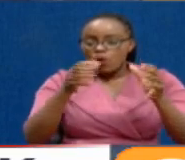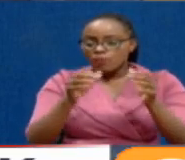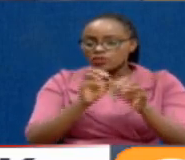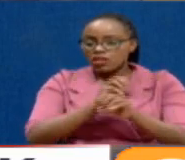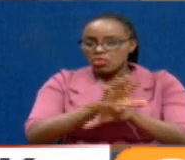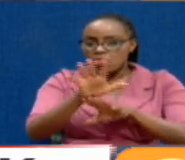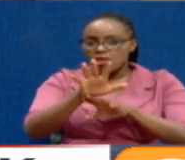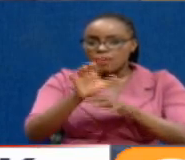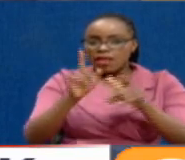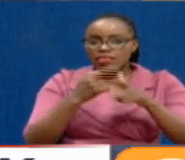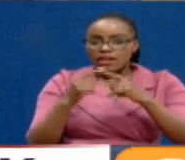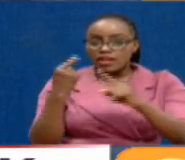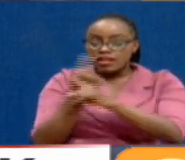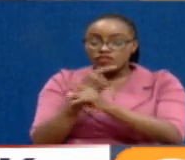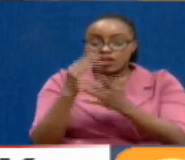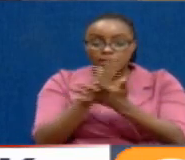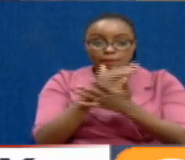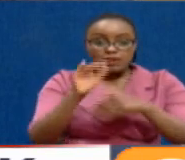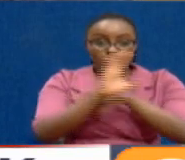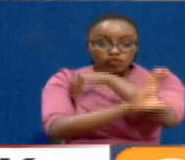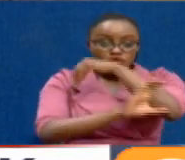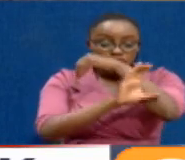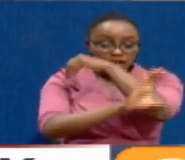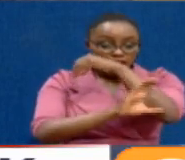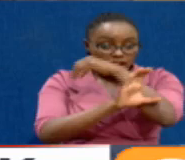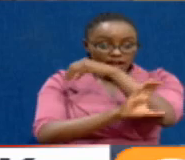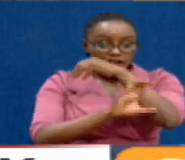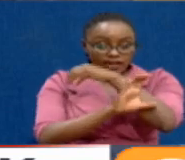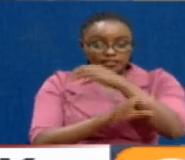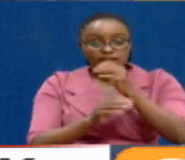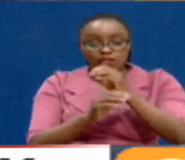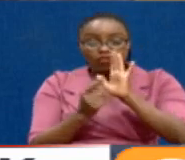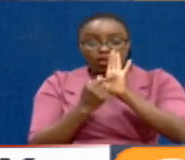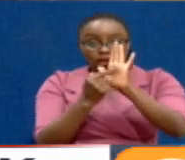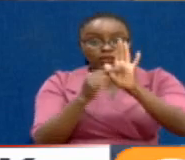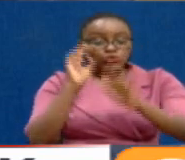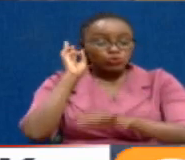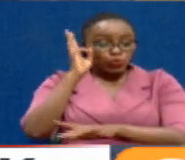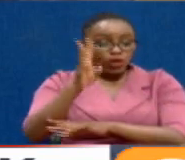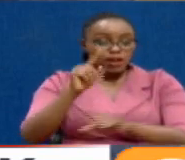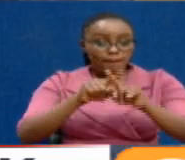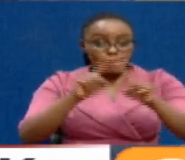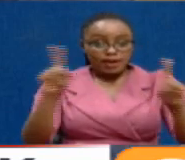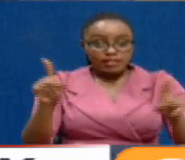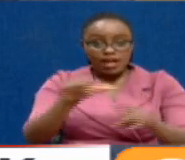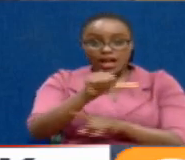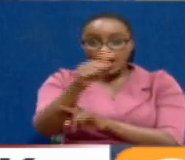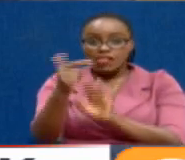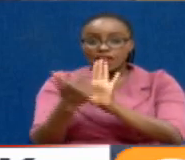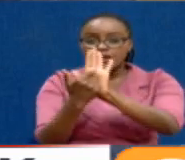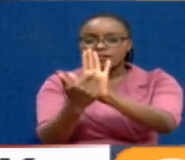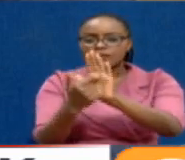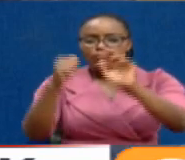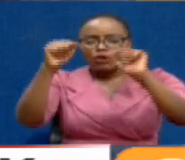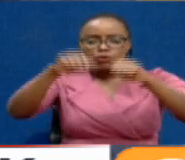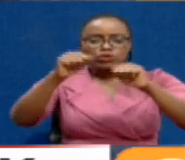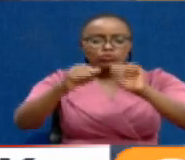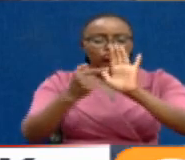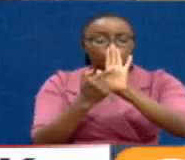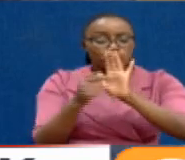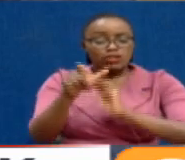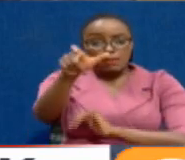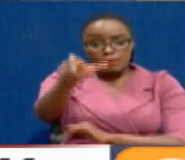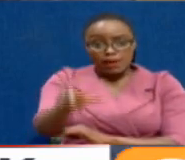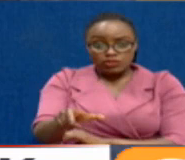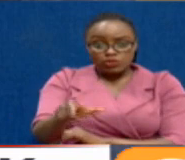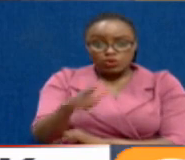in basically different parts of the country, it may be difficult to know who has been exposed. But the other symptoms that could show that this person